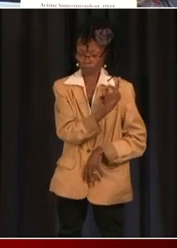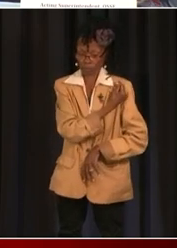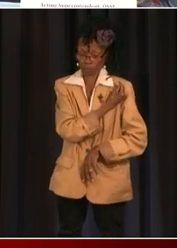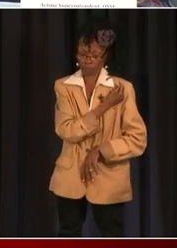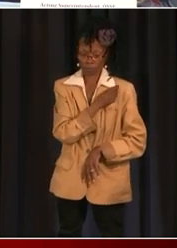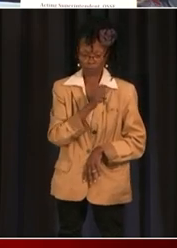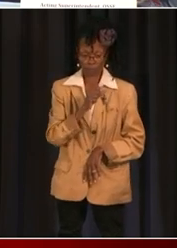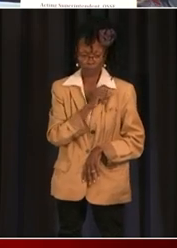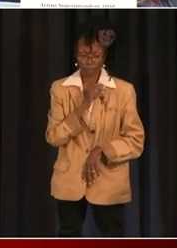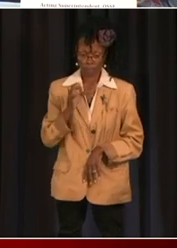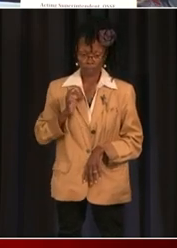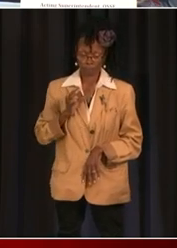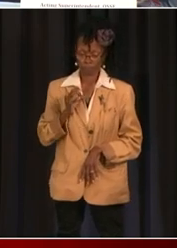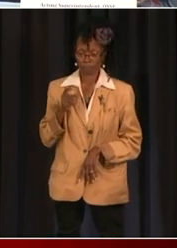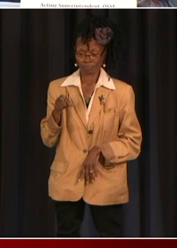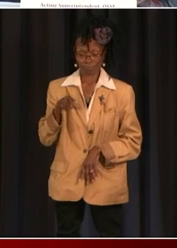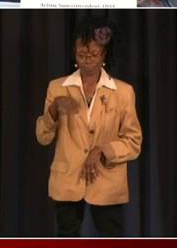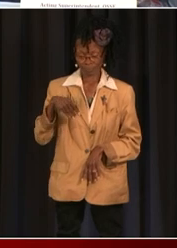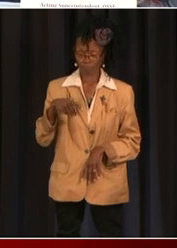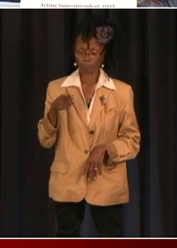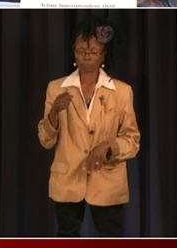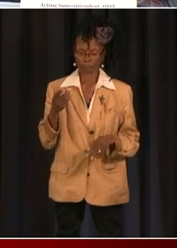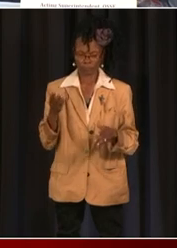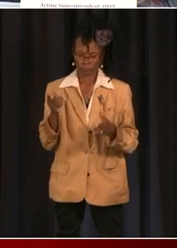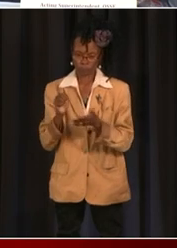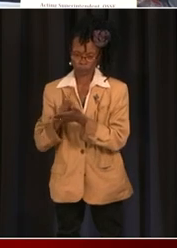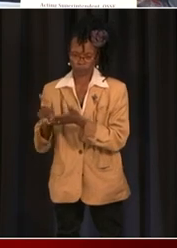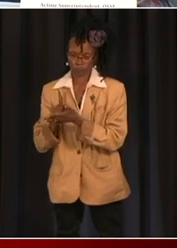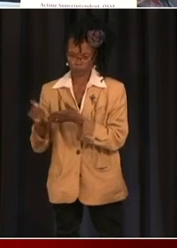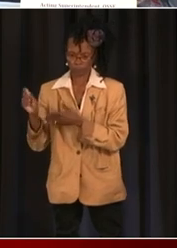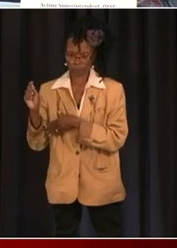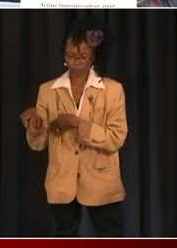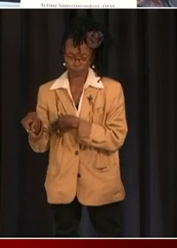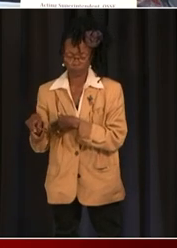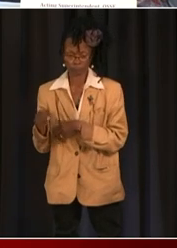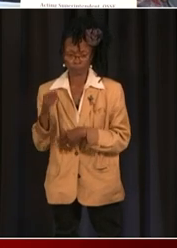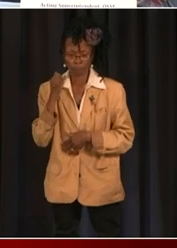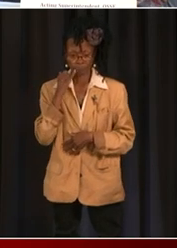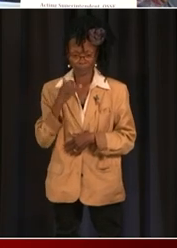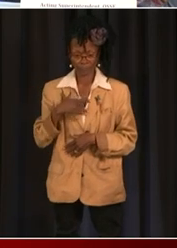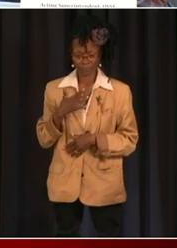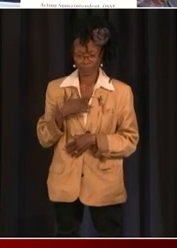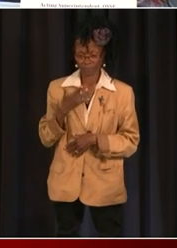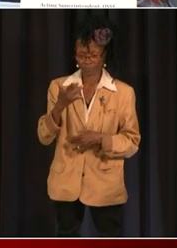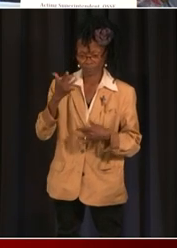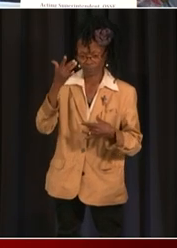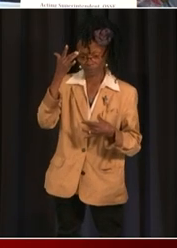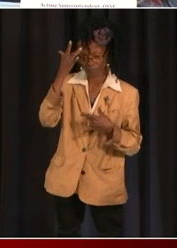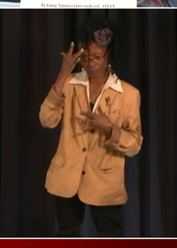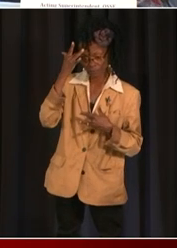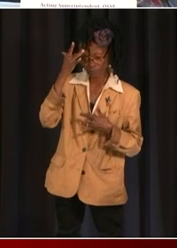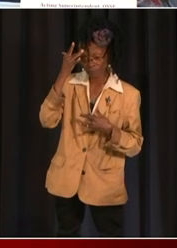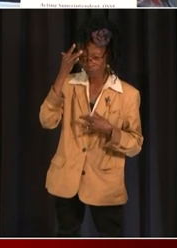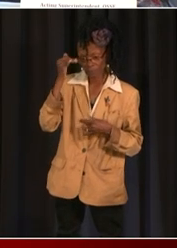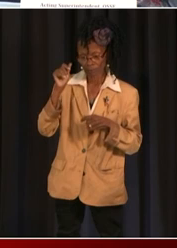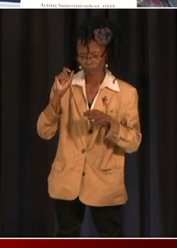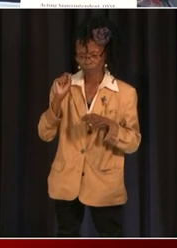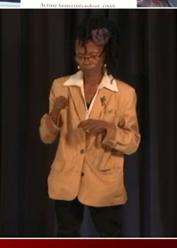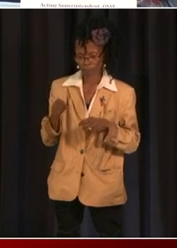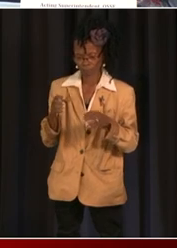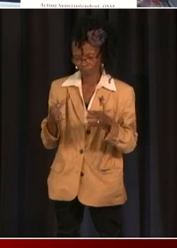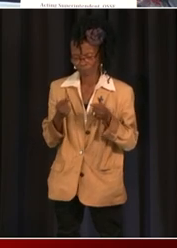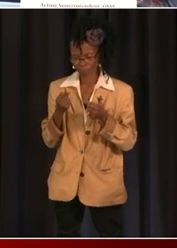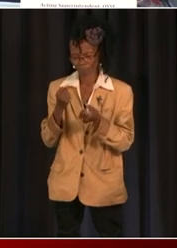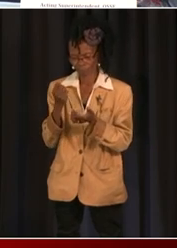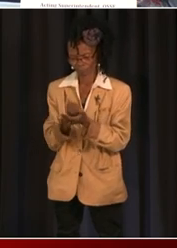tested weekly. Symptomatic testing will be available to all students and staff who have provided consent.